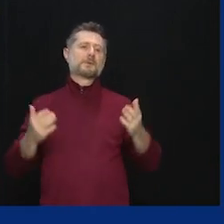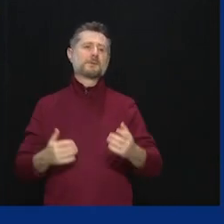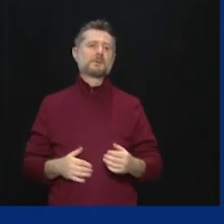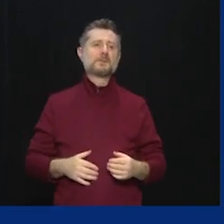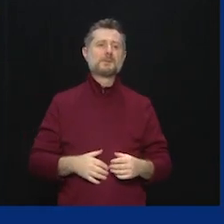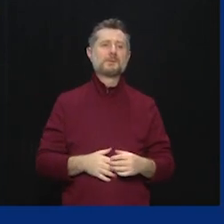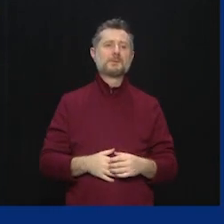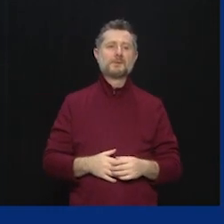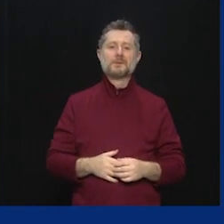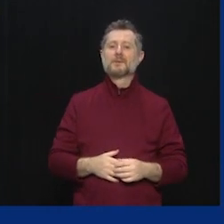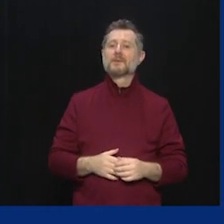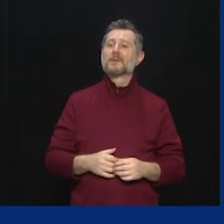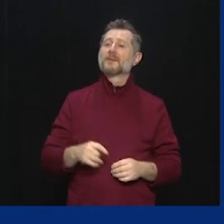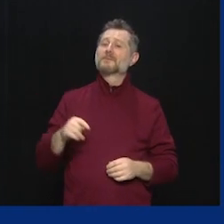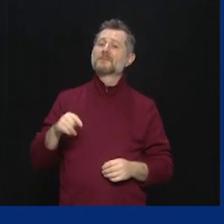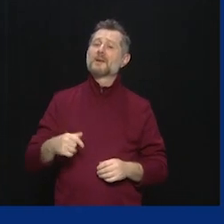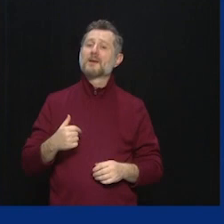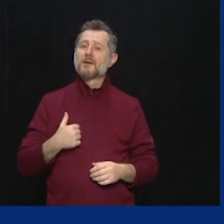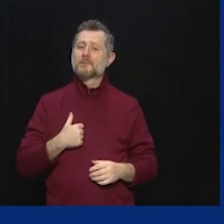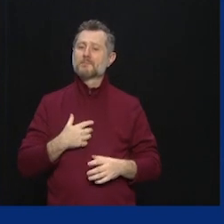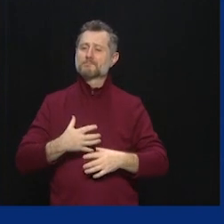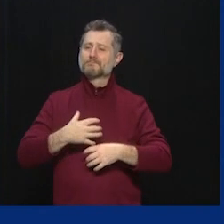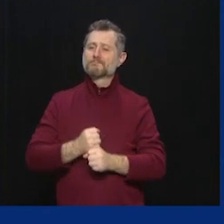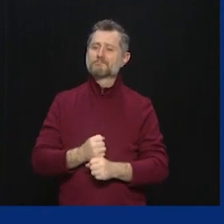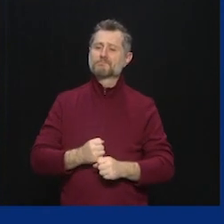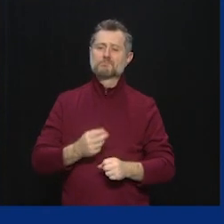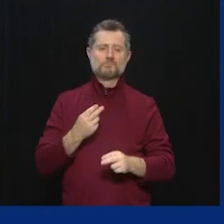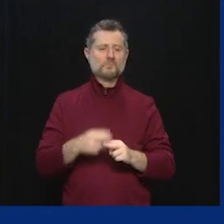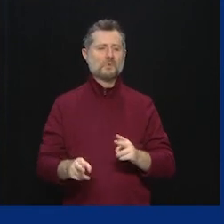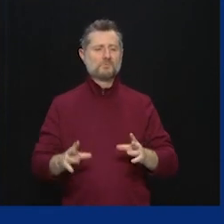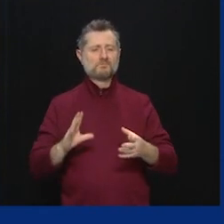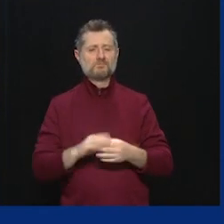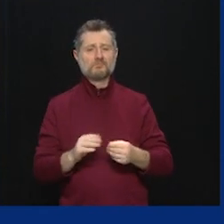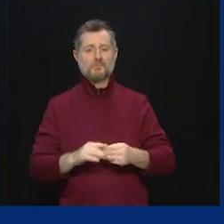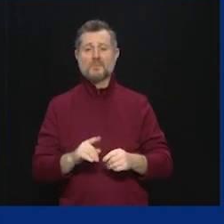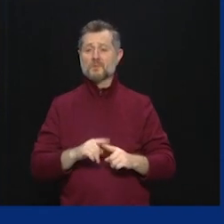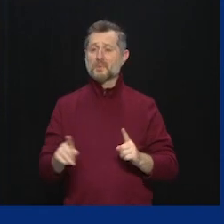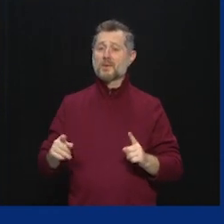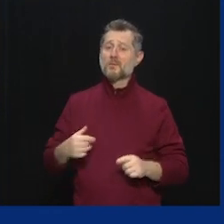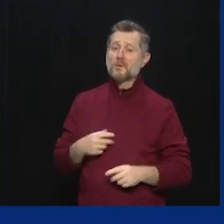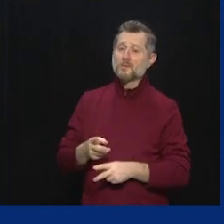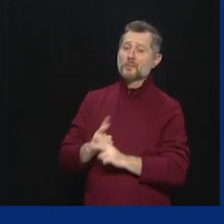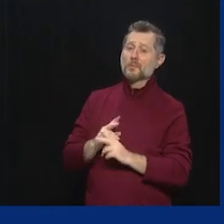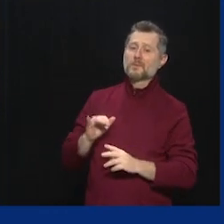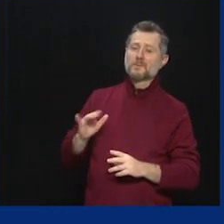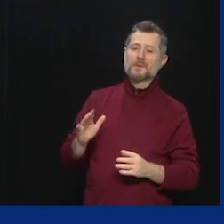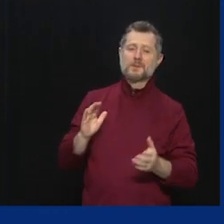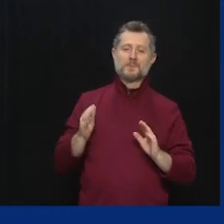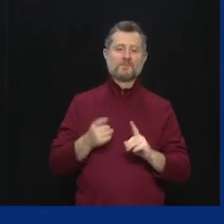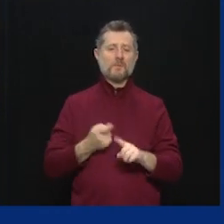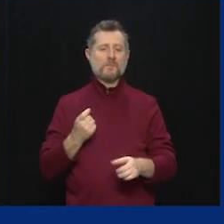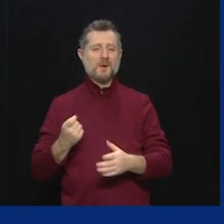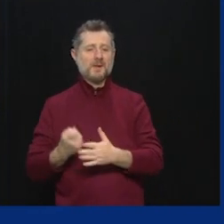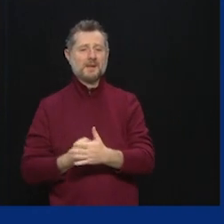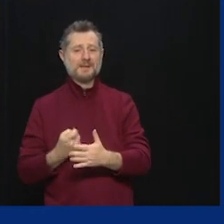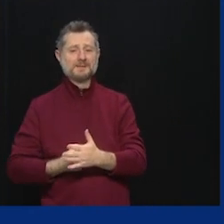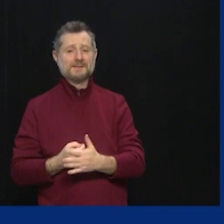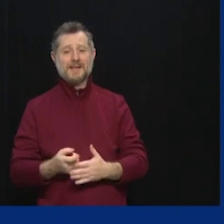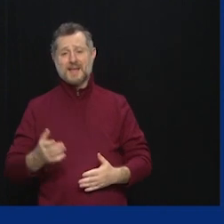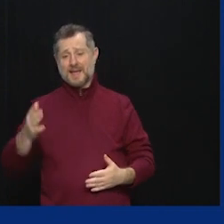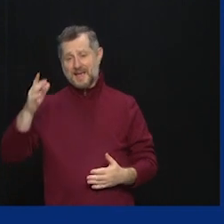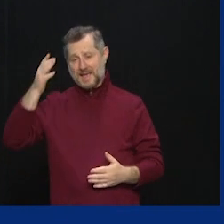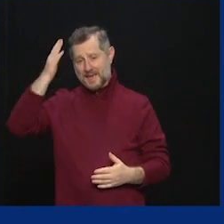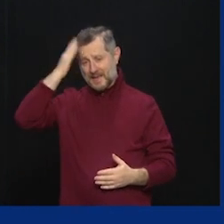So I'm going to keep my remarks brief, but I'm going to borrow a hockey analogy. This is a hat trick. 3 amazing things